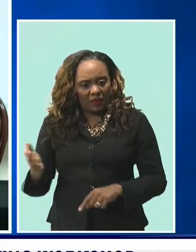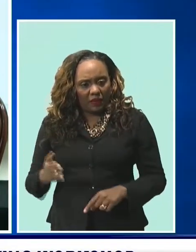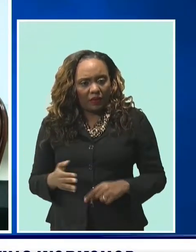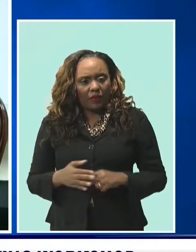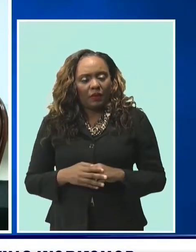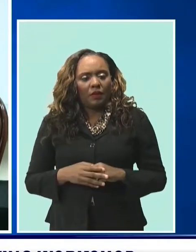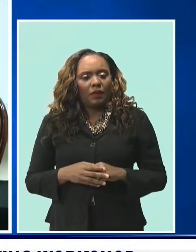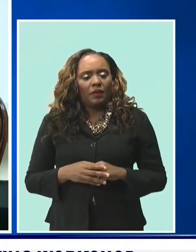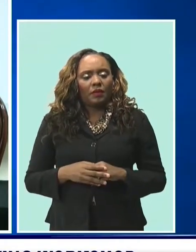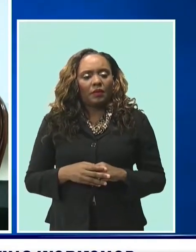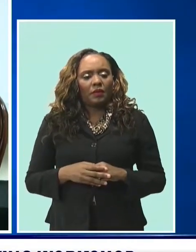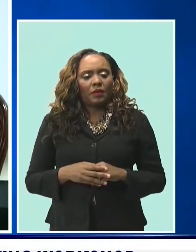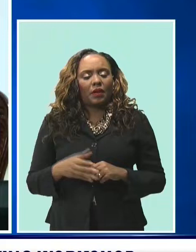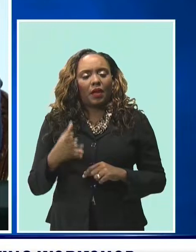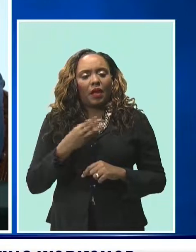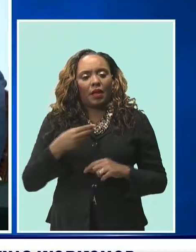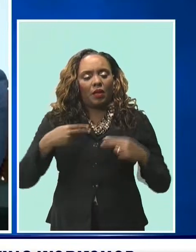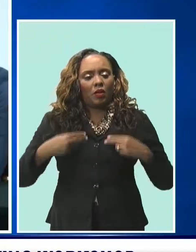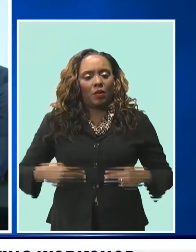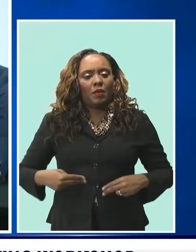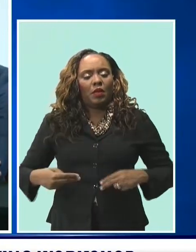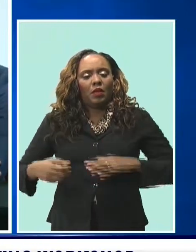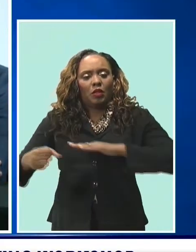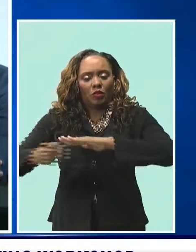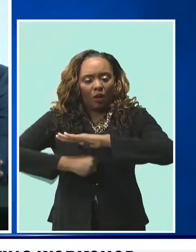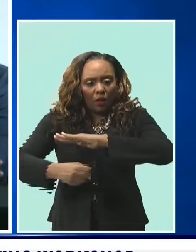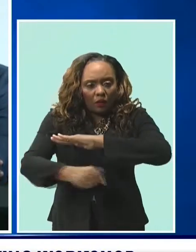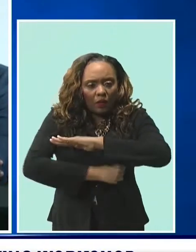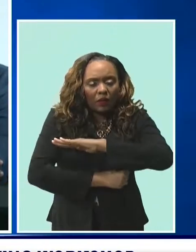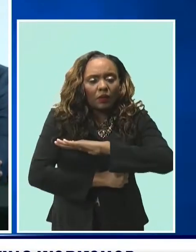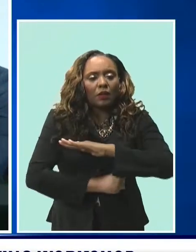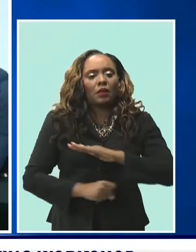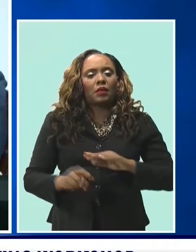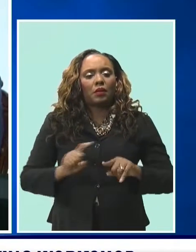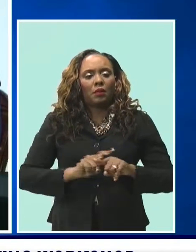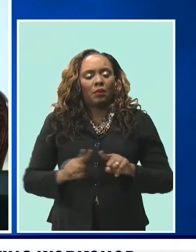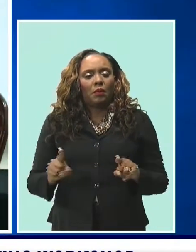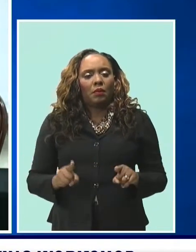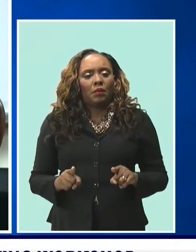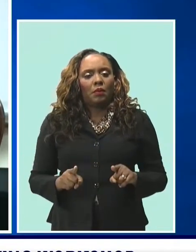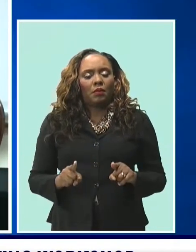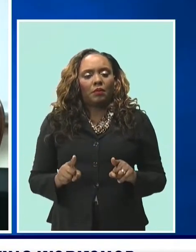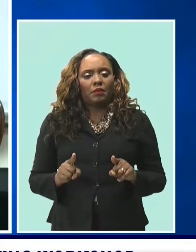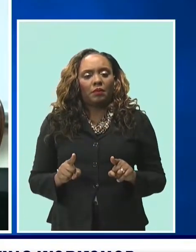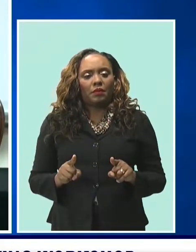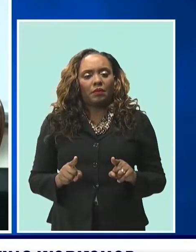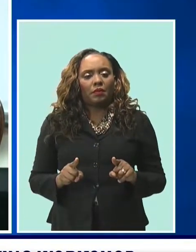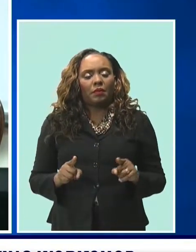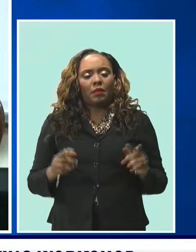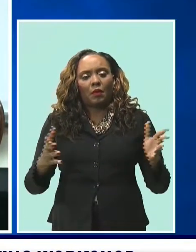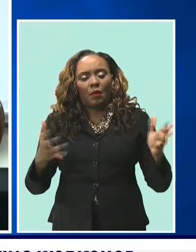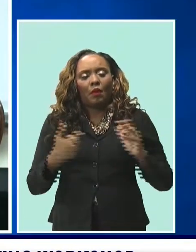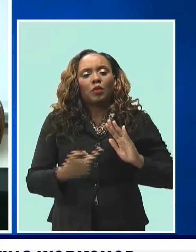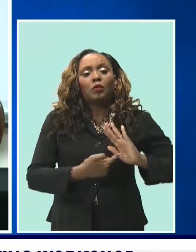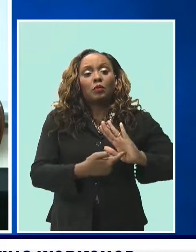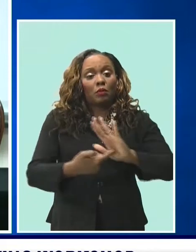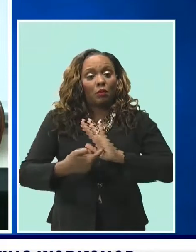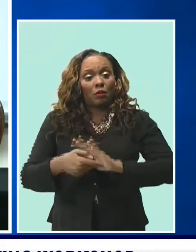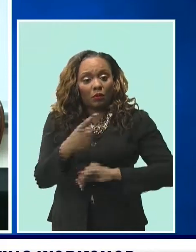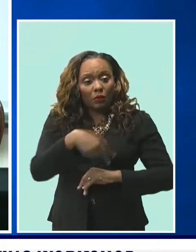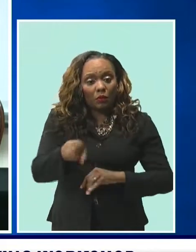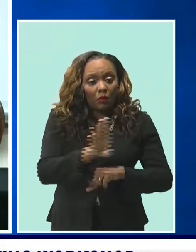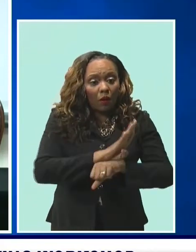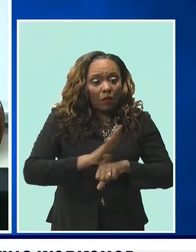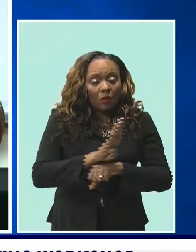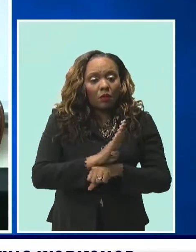more particularly human trafficking. But I want to give the assurance that this again demonstrates our commitment to be part of